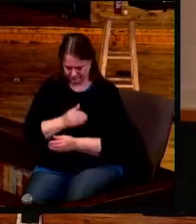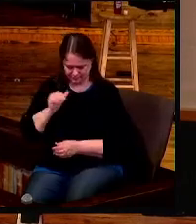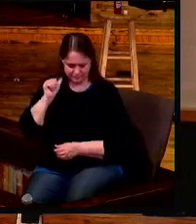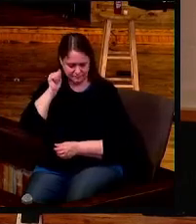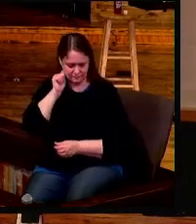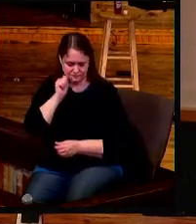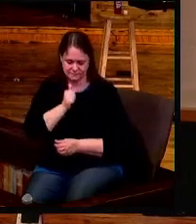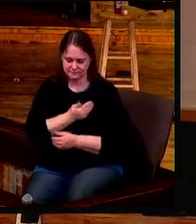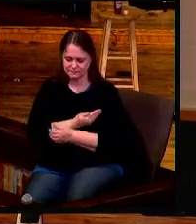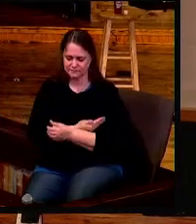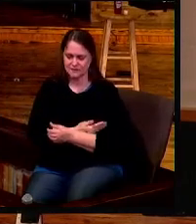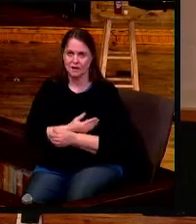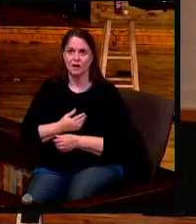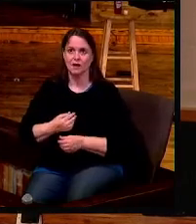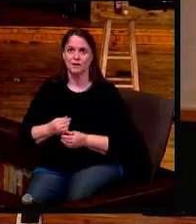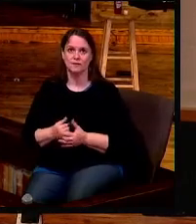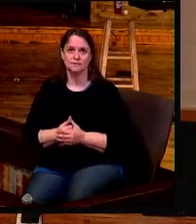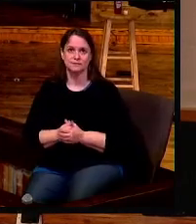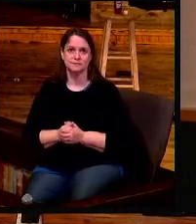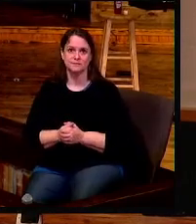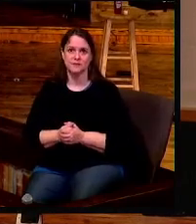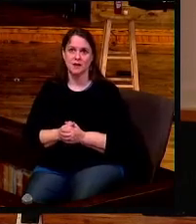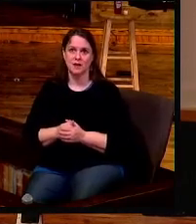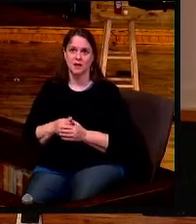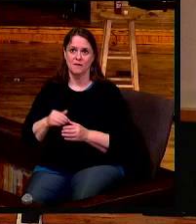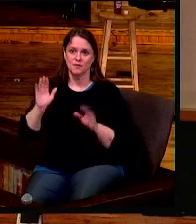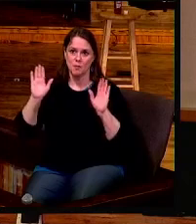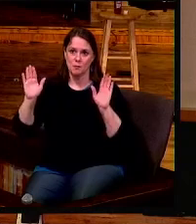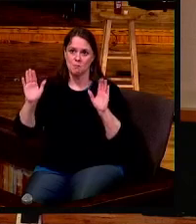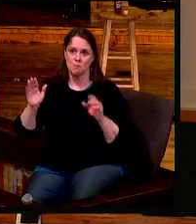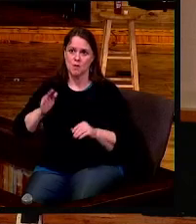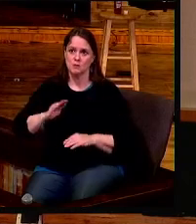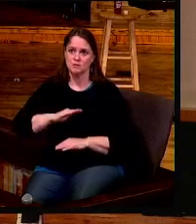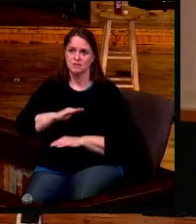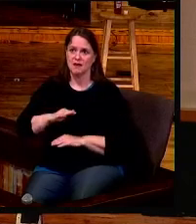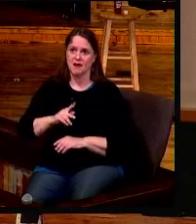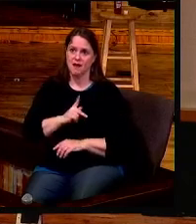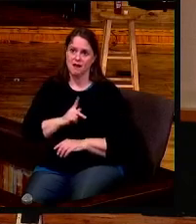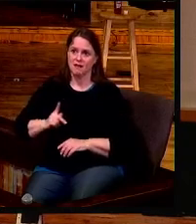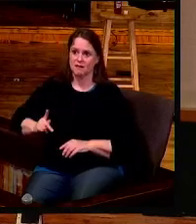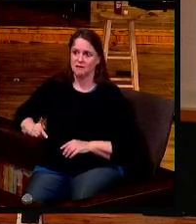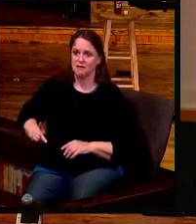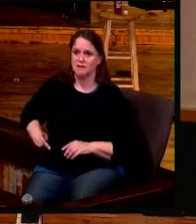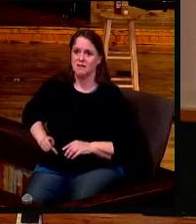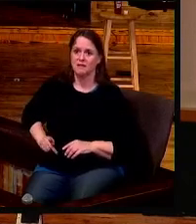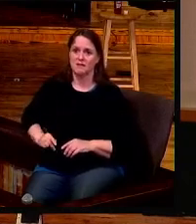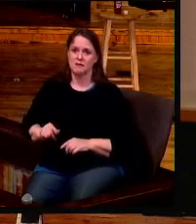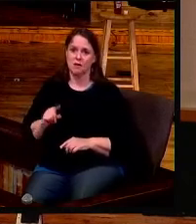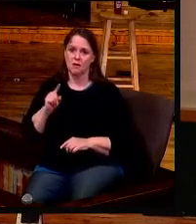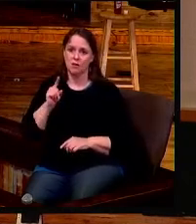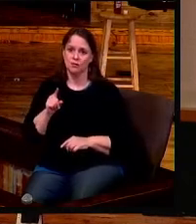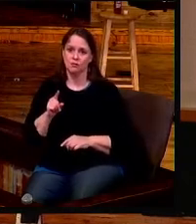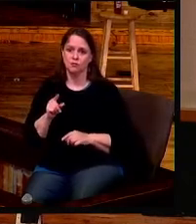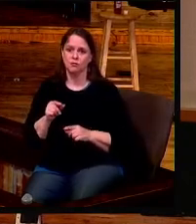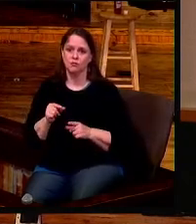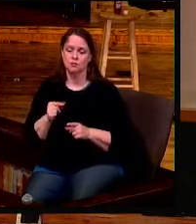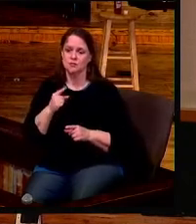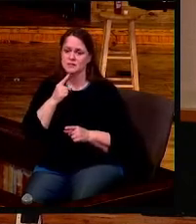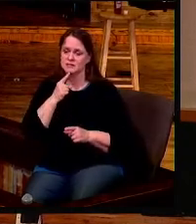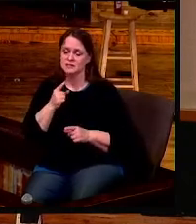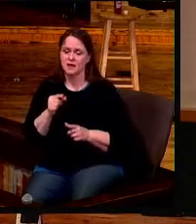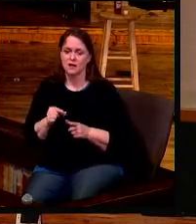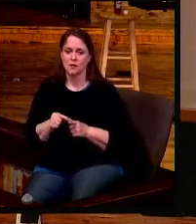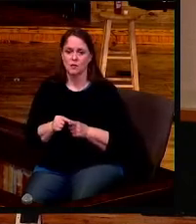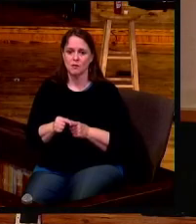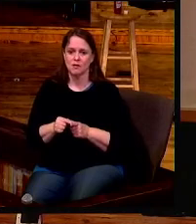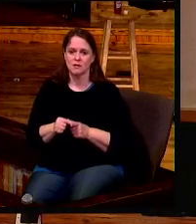High God. Are you walking like that? Are you representing Him well with your words and actions,